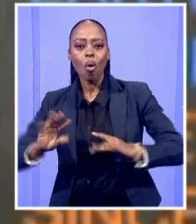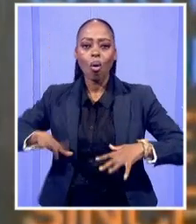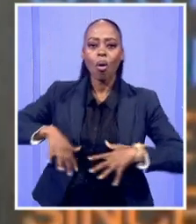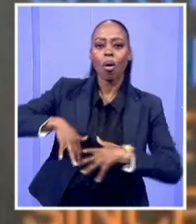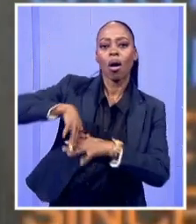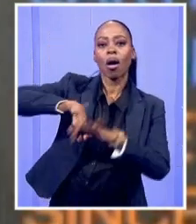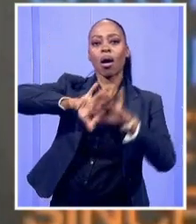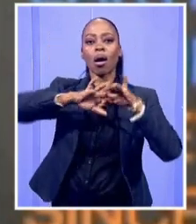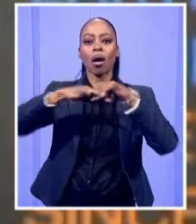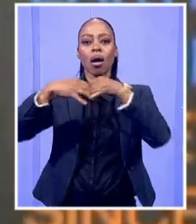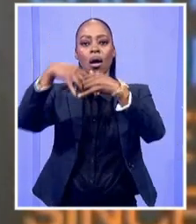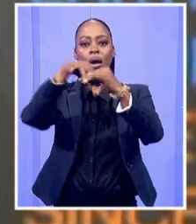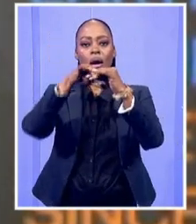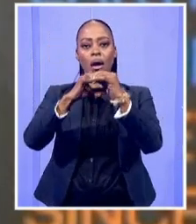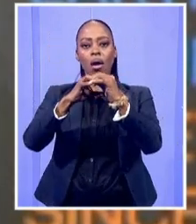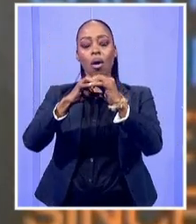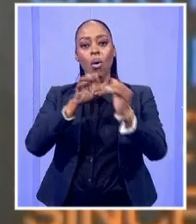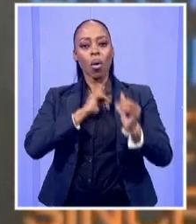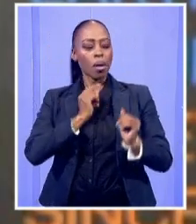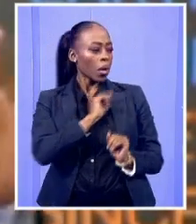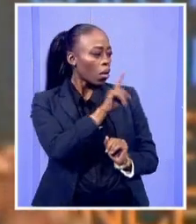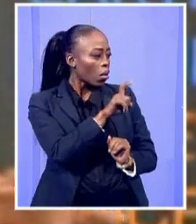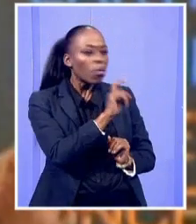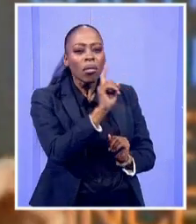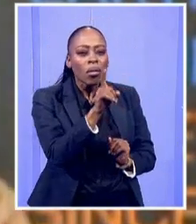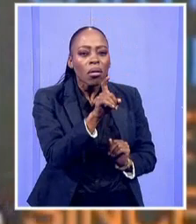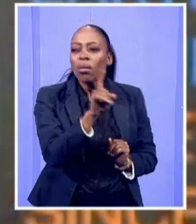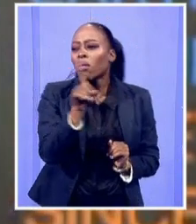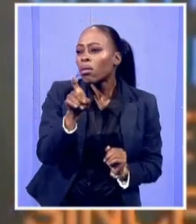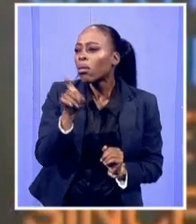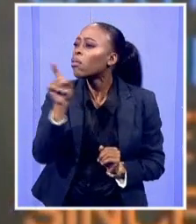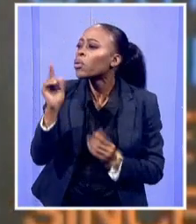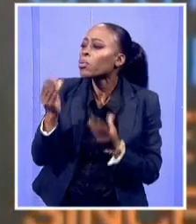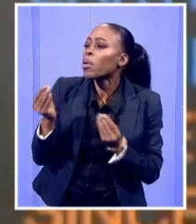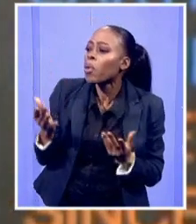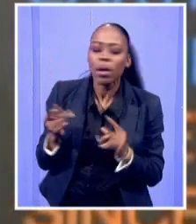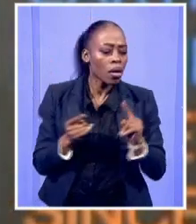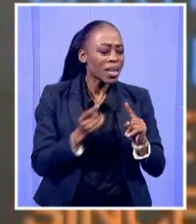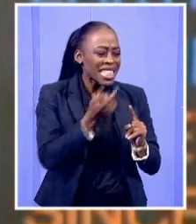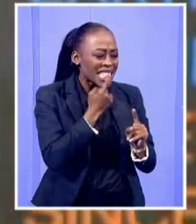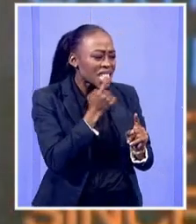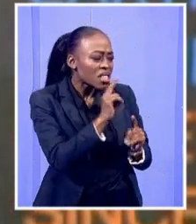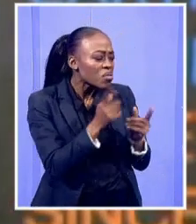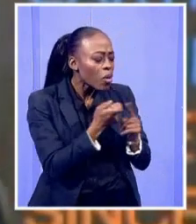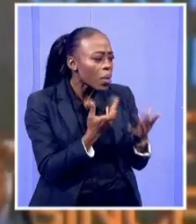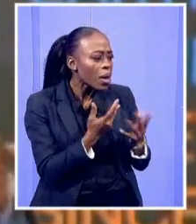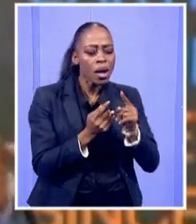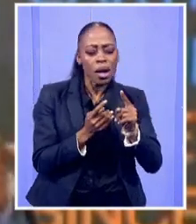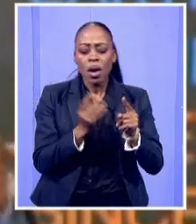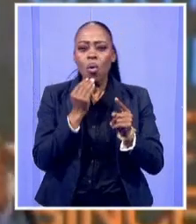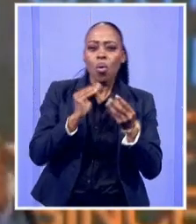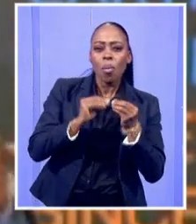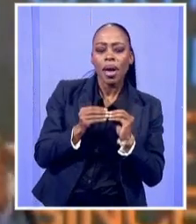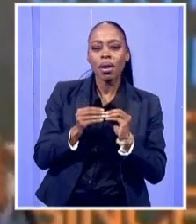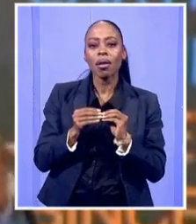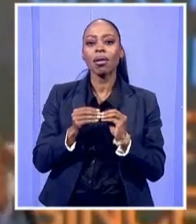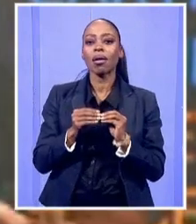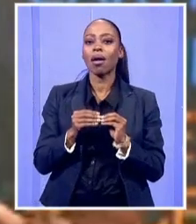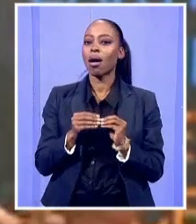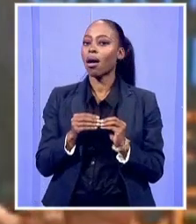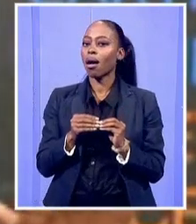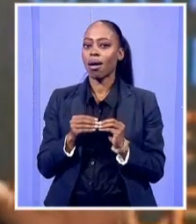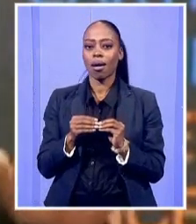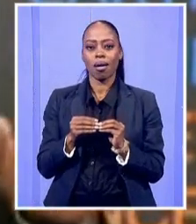I kept asking questions about, where do you get your steel? Who makes your steel? And that you find that there's a long